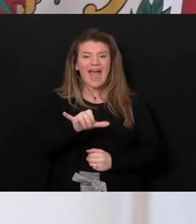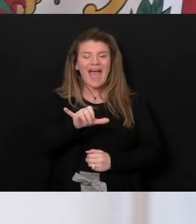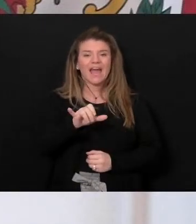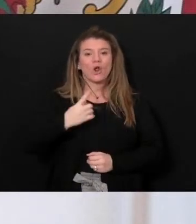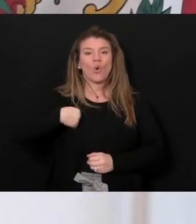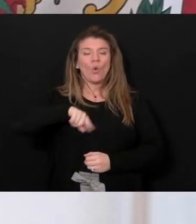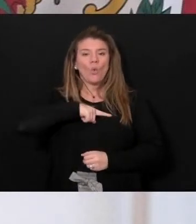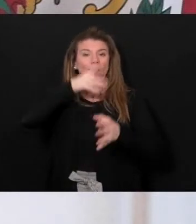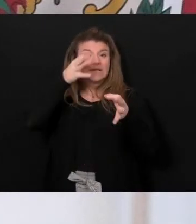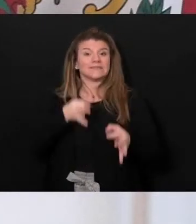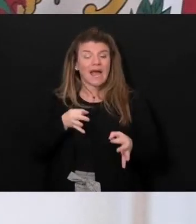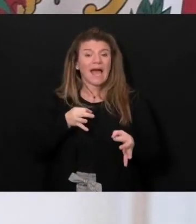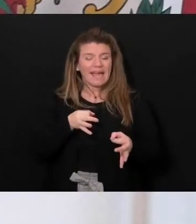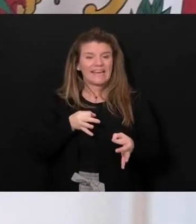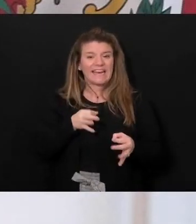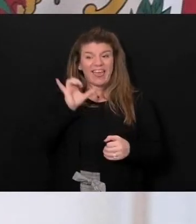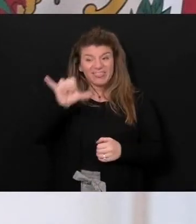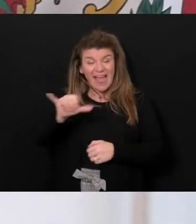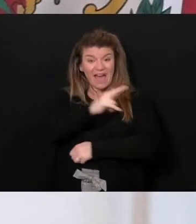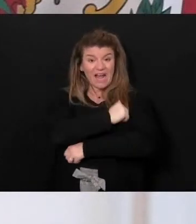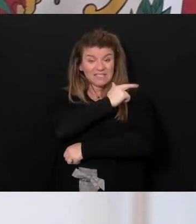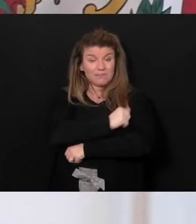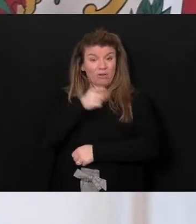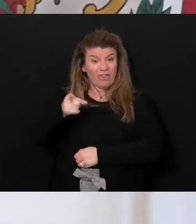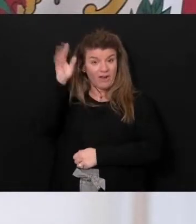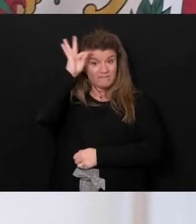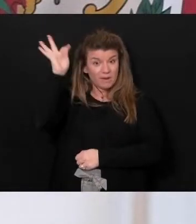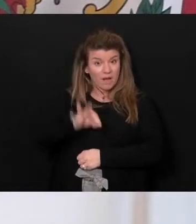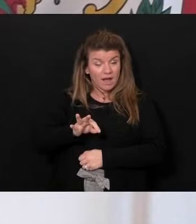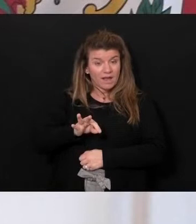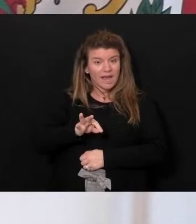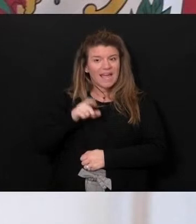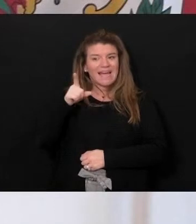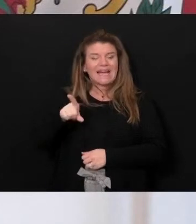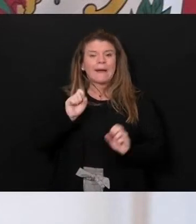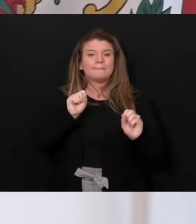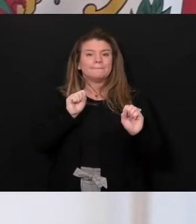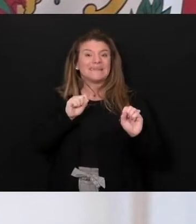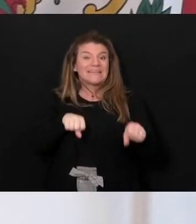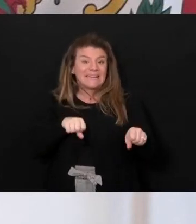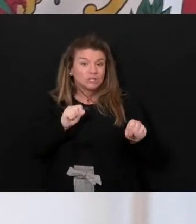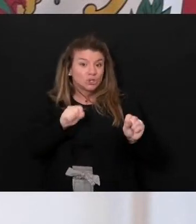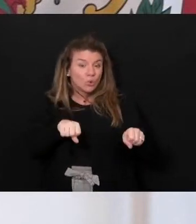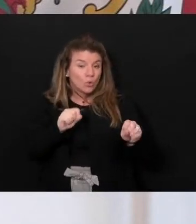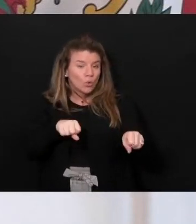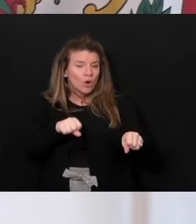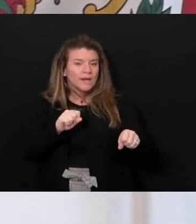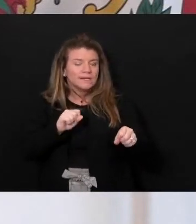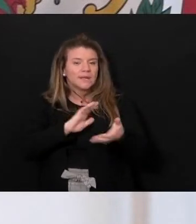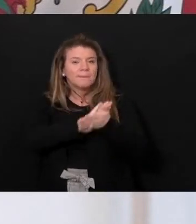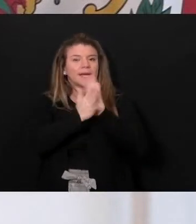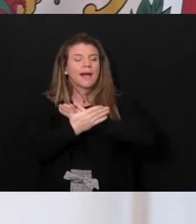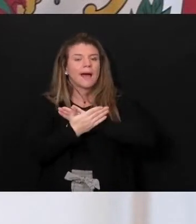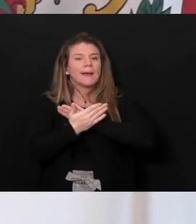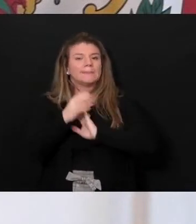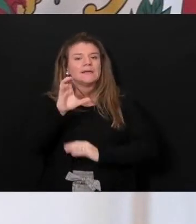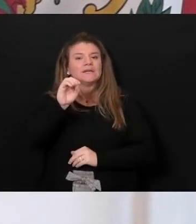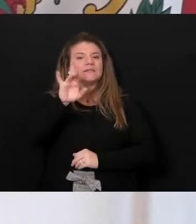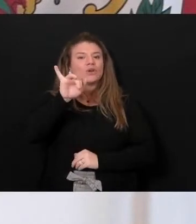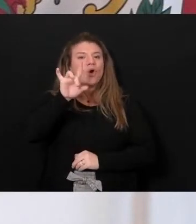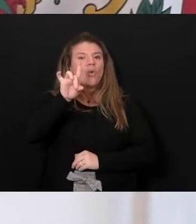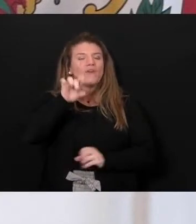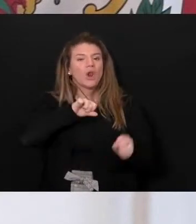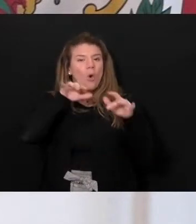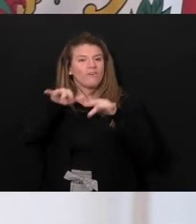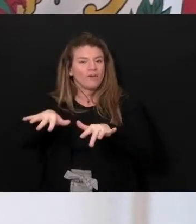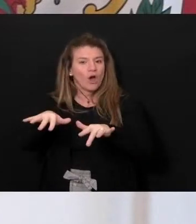designated this hospital at Fairmont as the potential to have to be a COVID overflow hospital